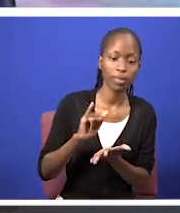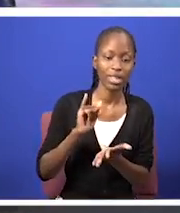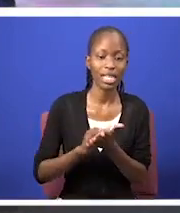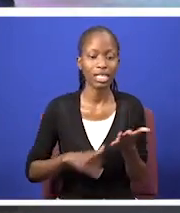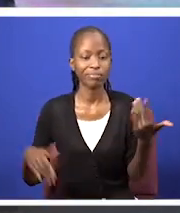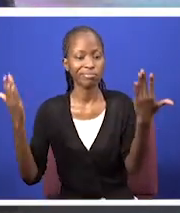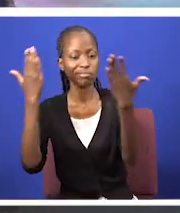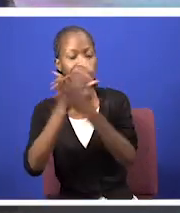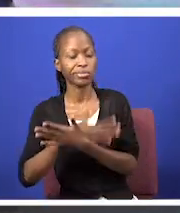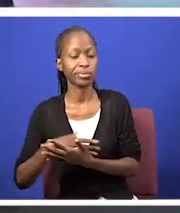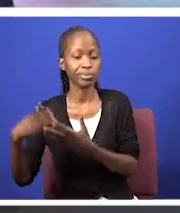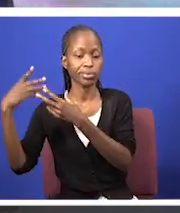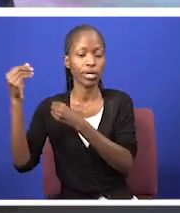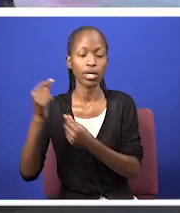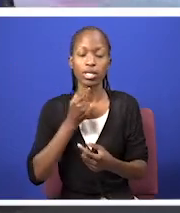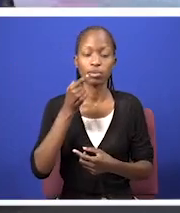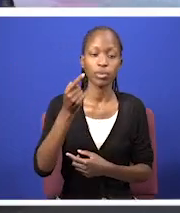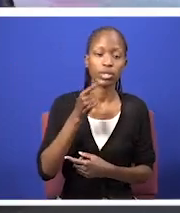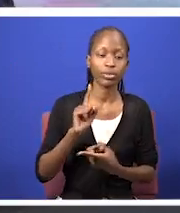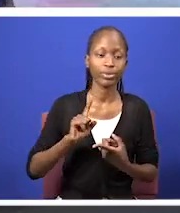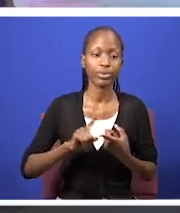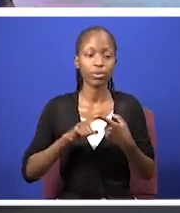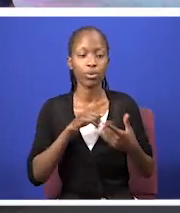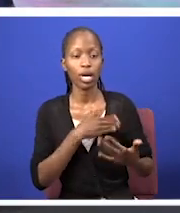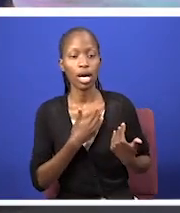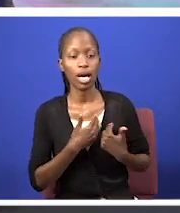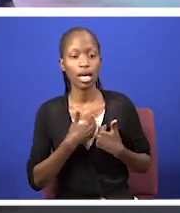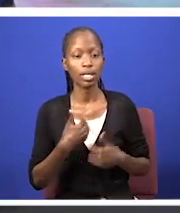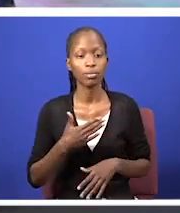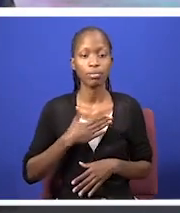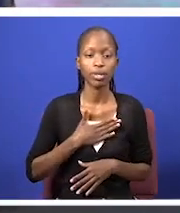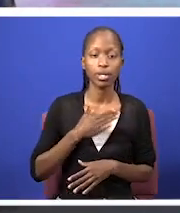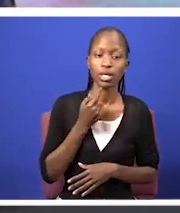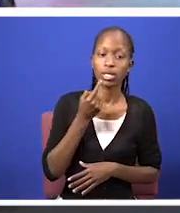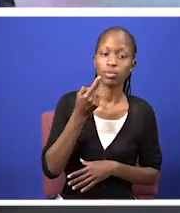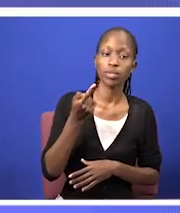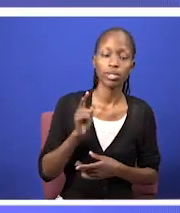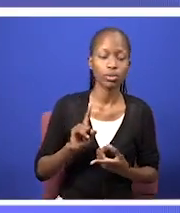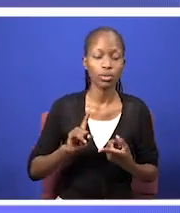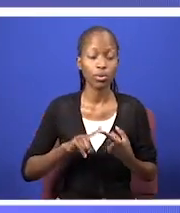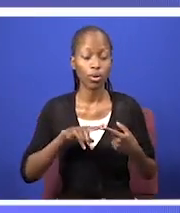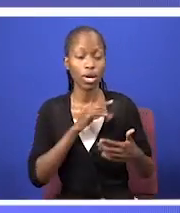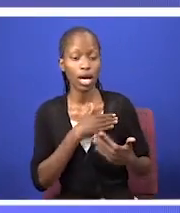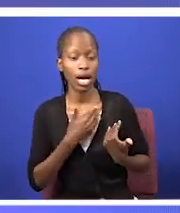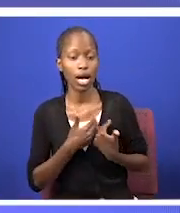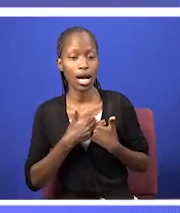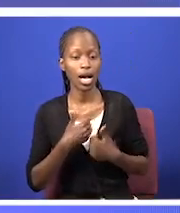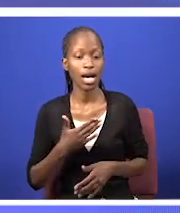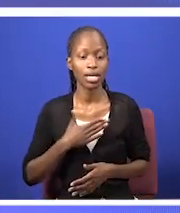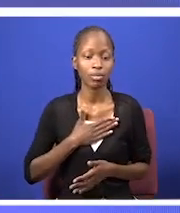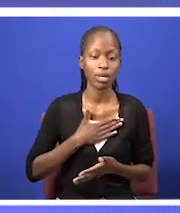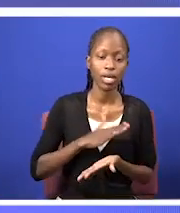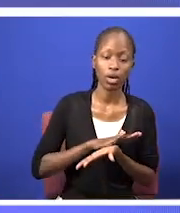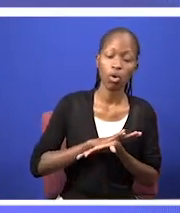night will fade away. Speak to my heart, see, speak to my heart, speak to